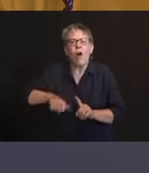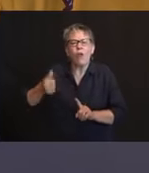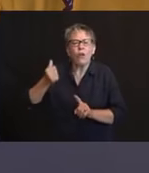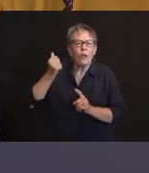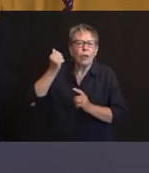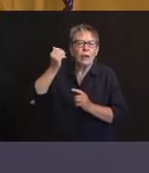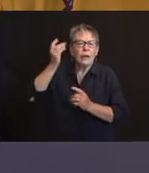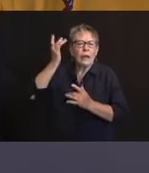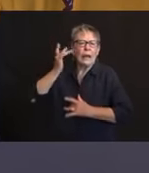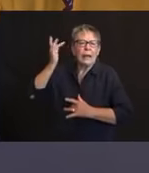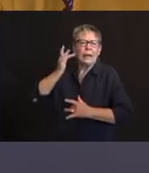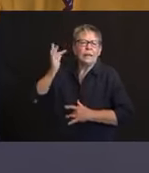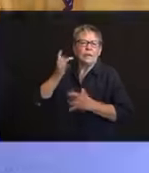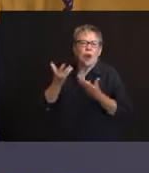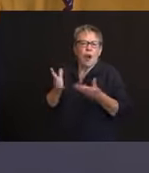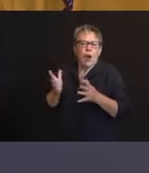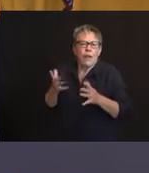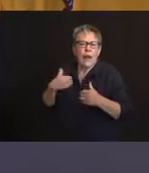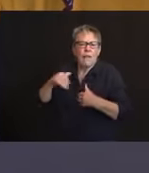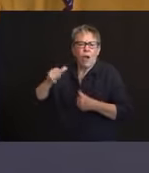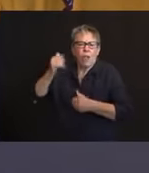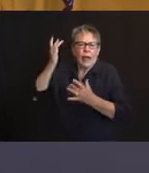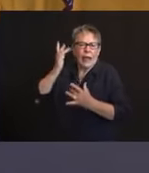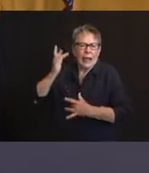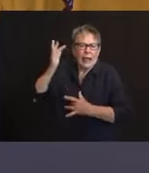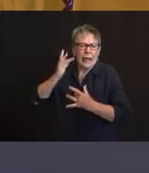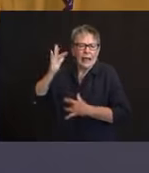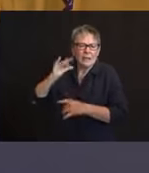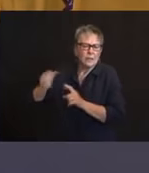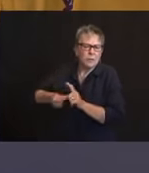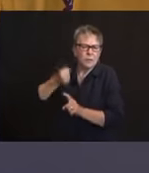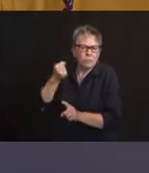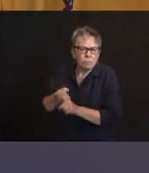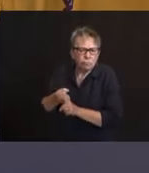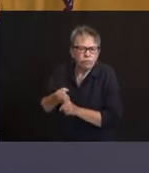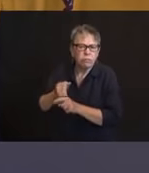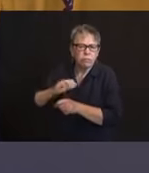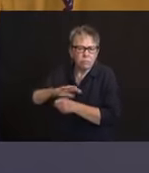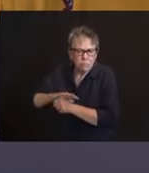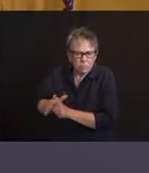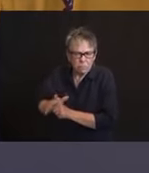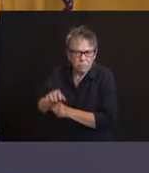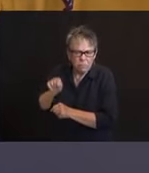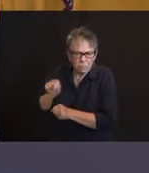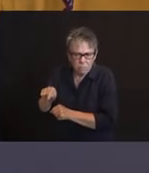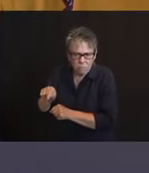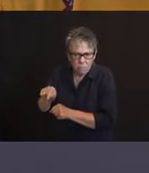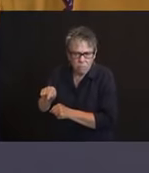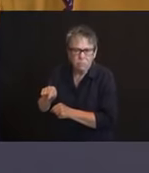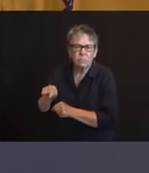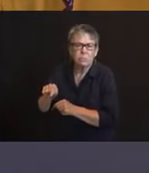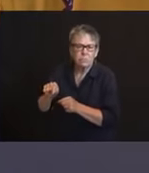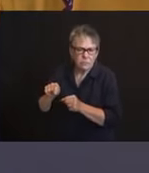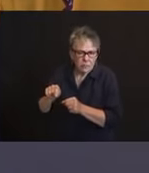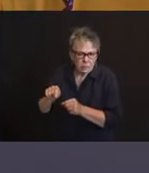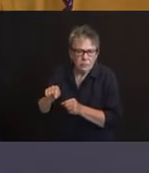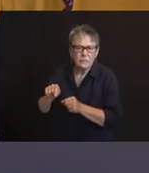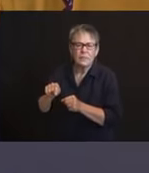multi-system inflammatory syndrome. Right. So that hopefully addresses a question that we might get. Thank you for everything.